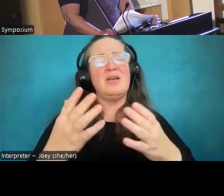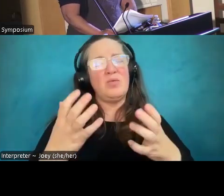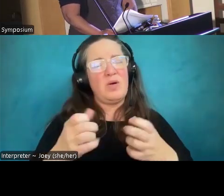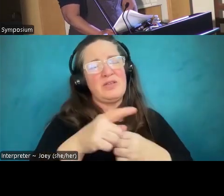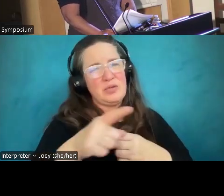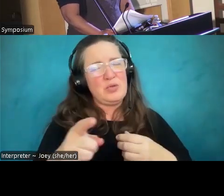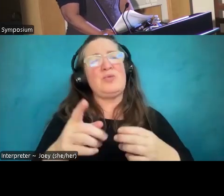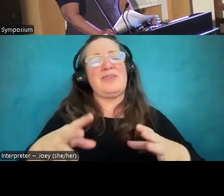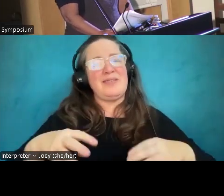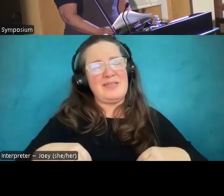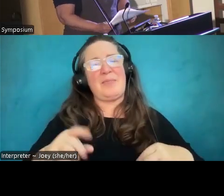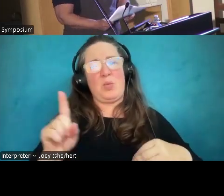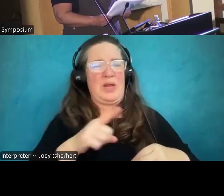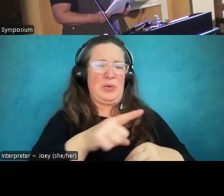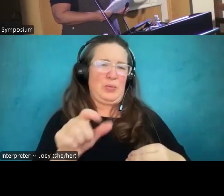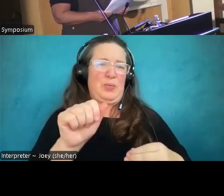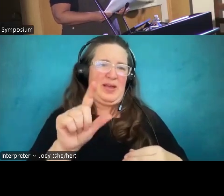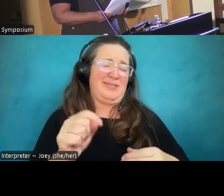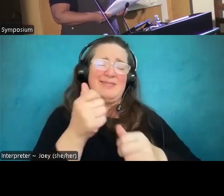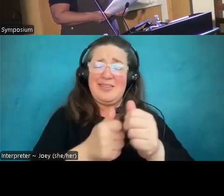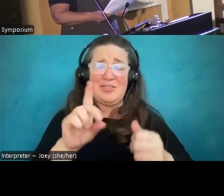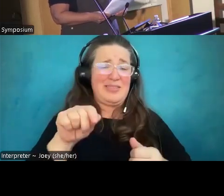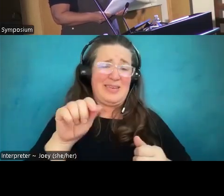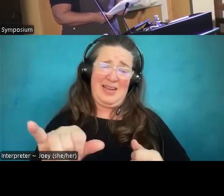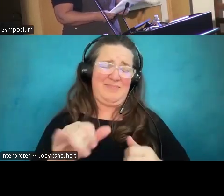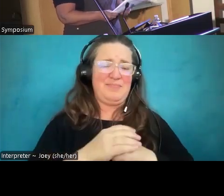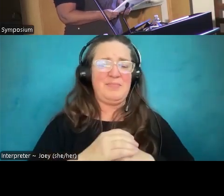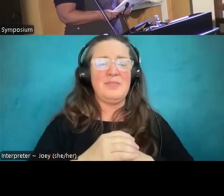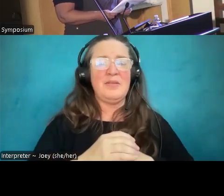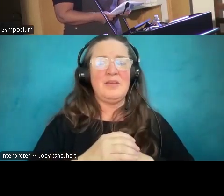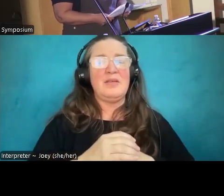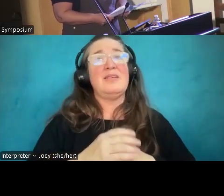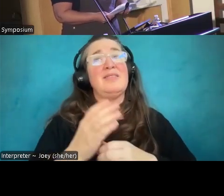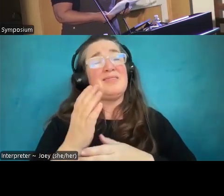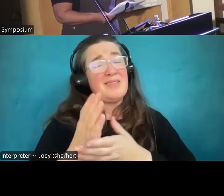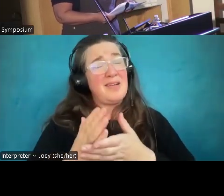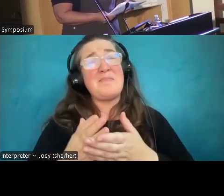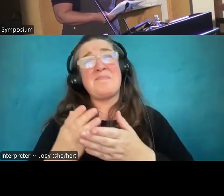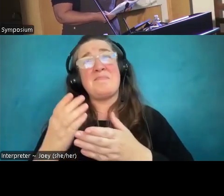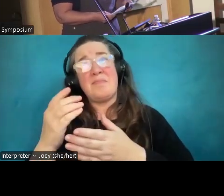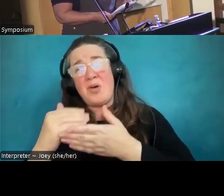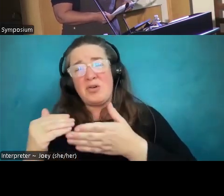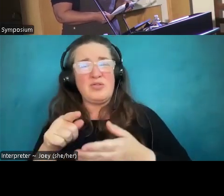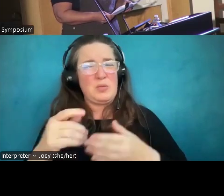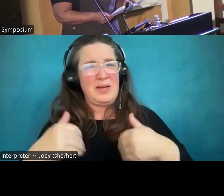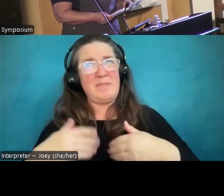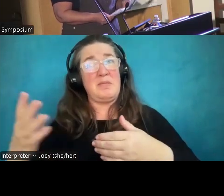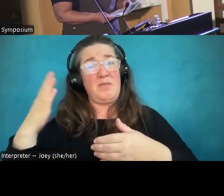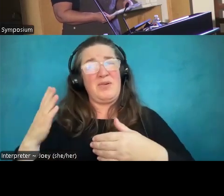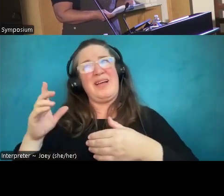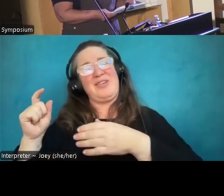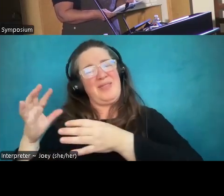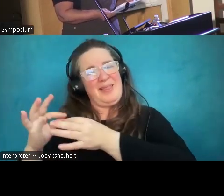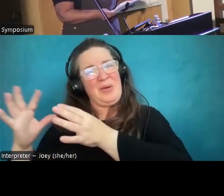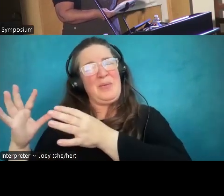day and do what you can to connect with the parts of you that you may have had to let go. Don't be afraid to try new things because